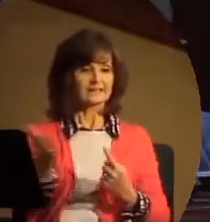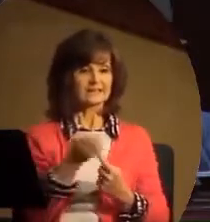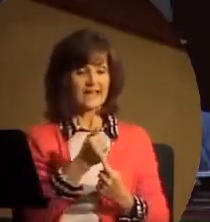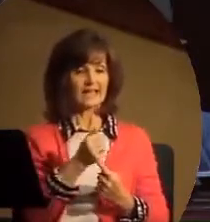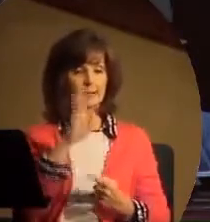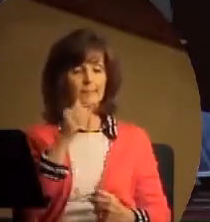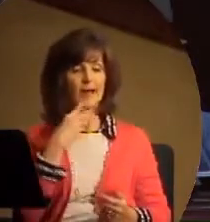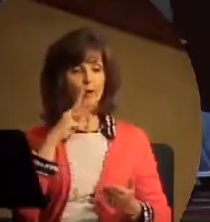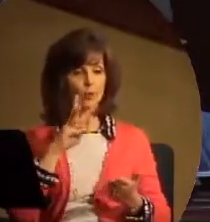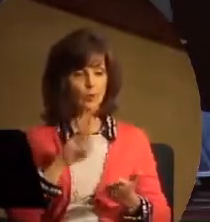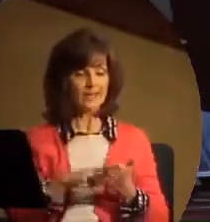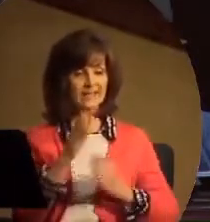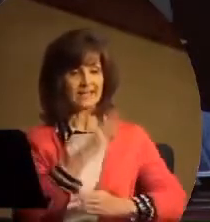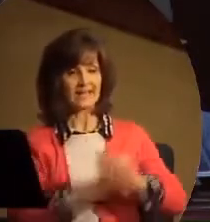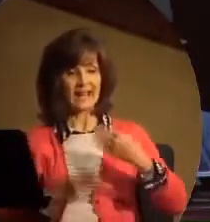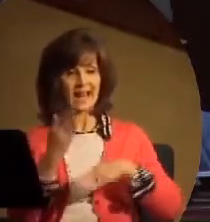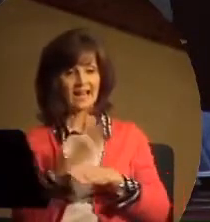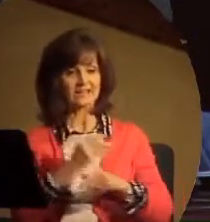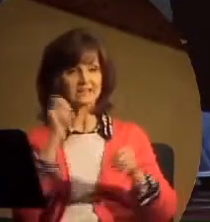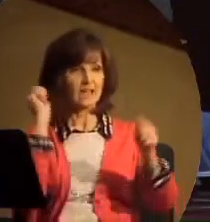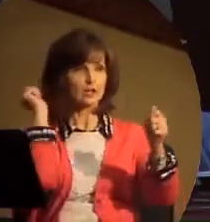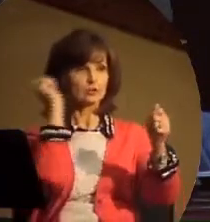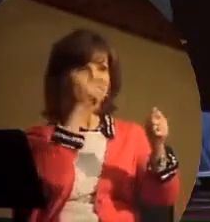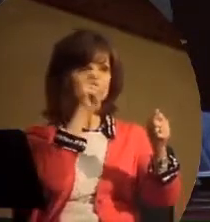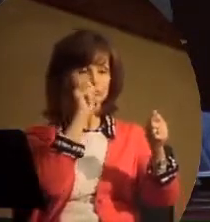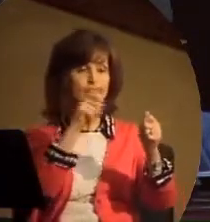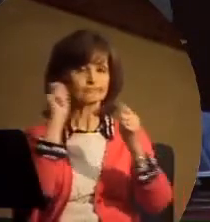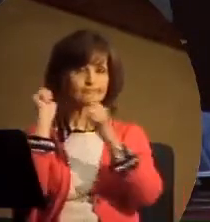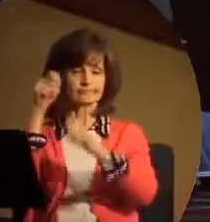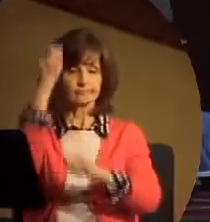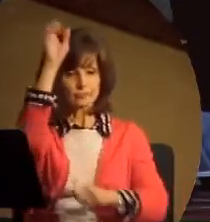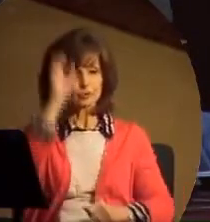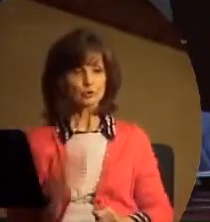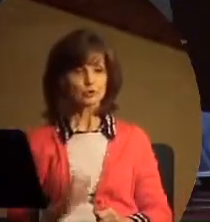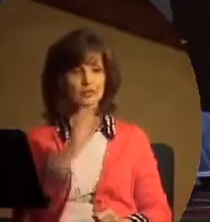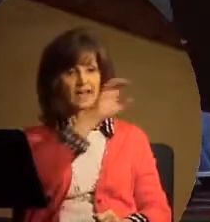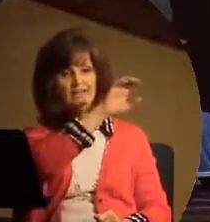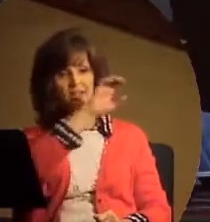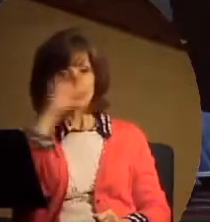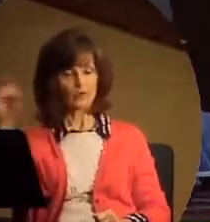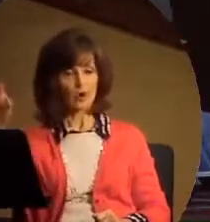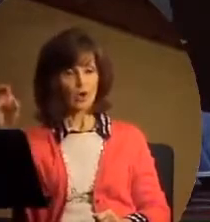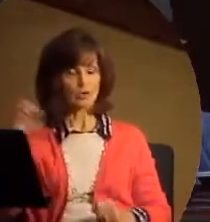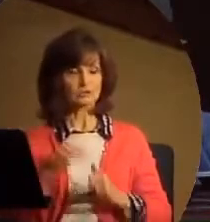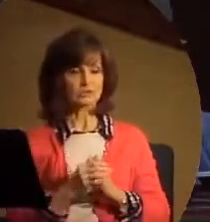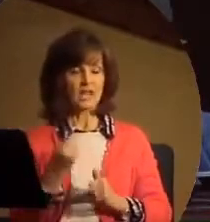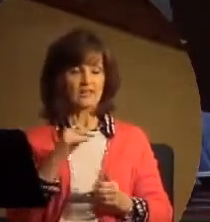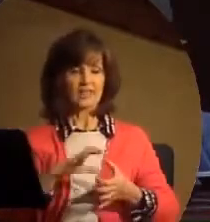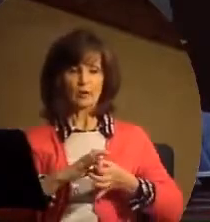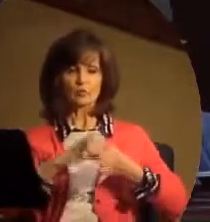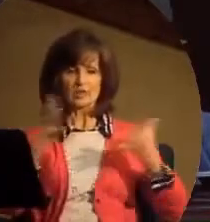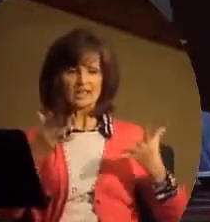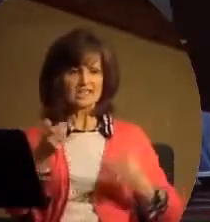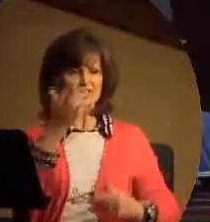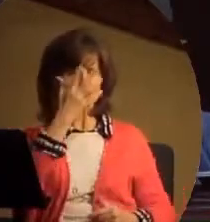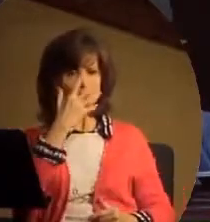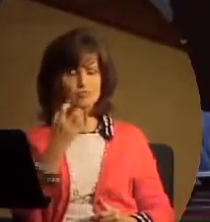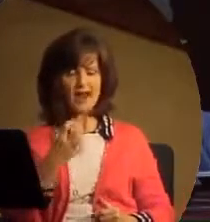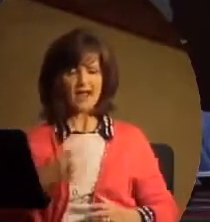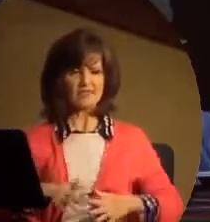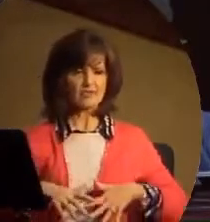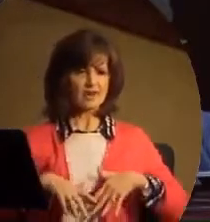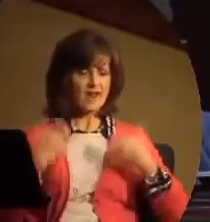ungodly hands and crucified upon the cross. They released their wrath and their anger and